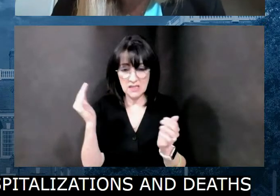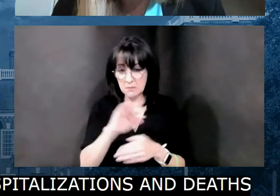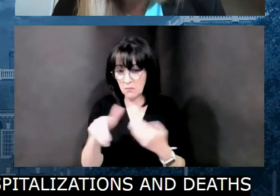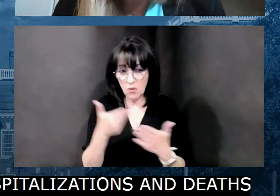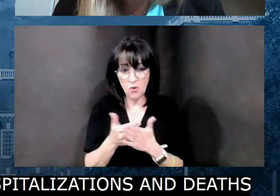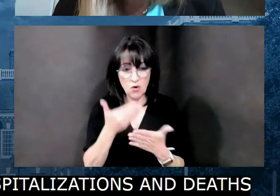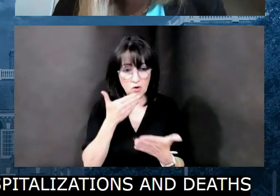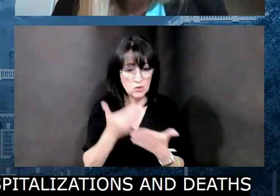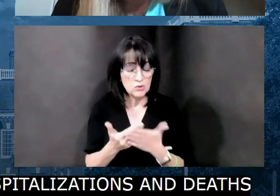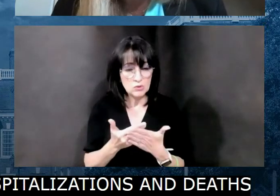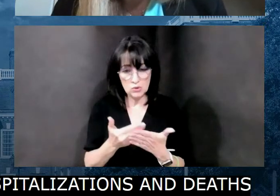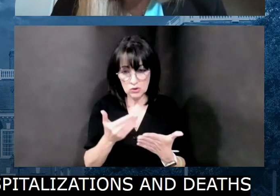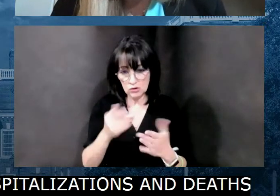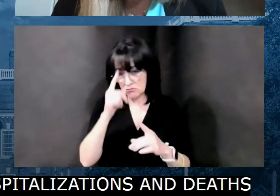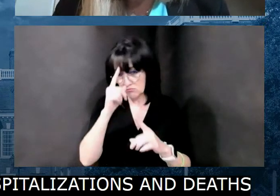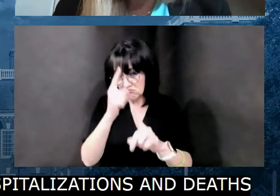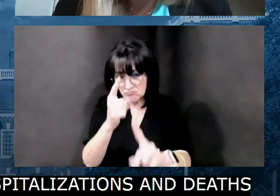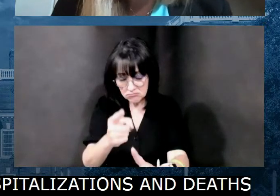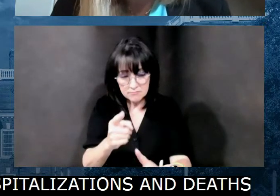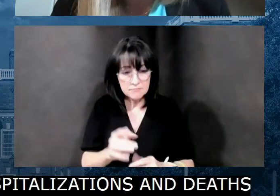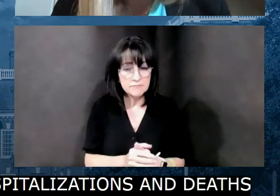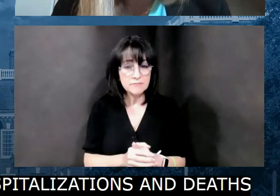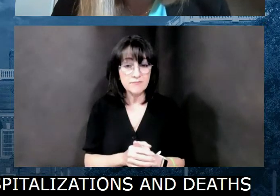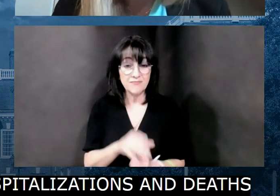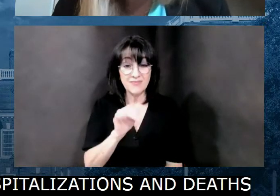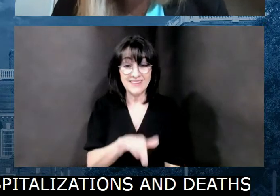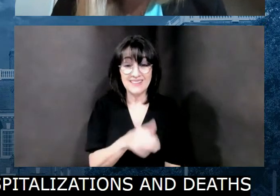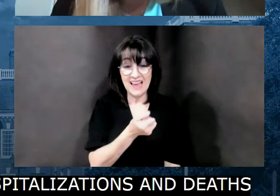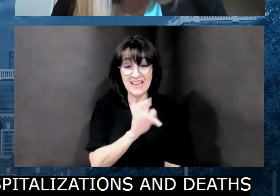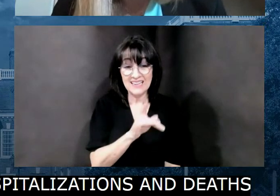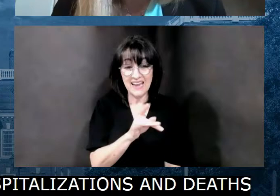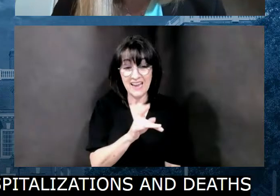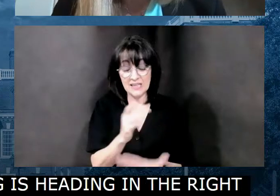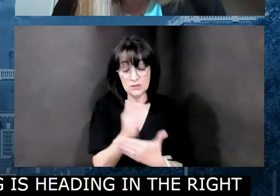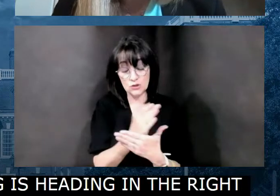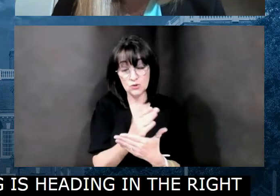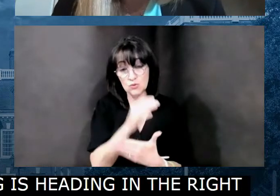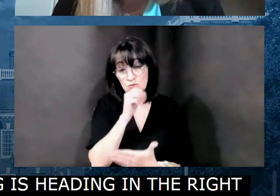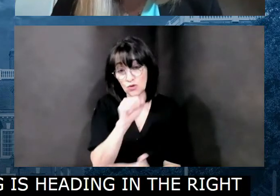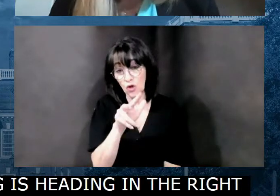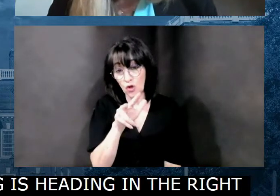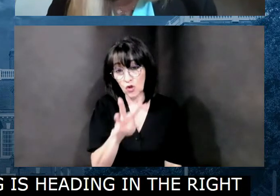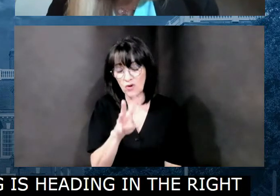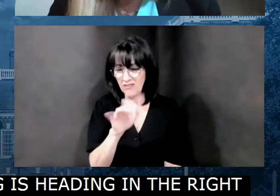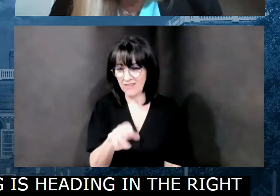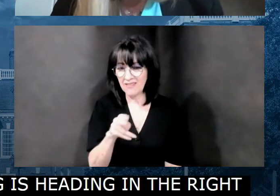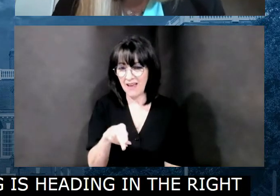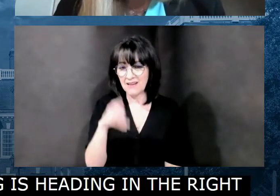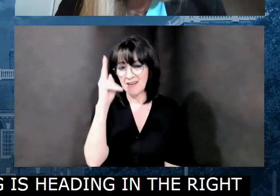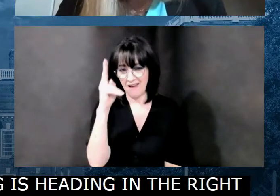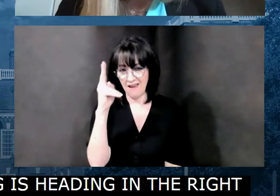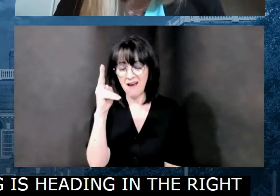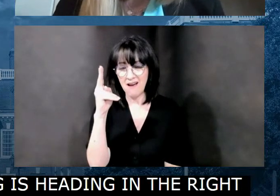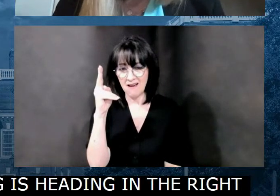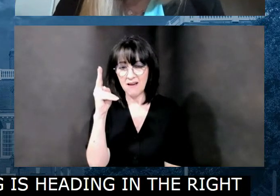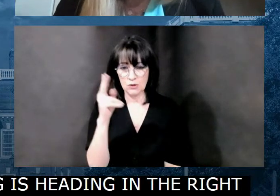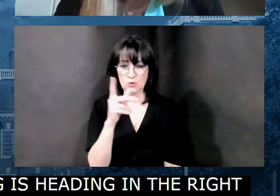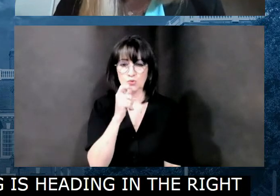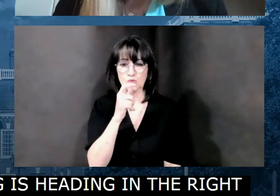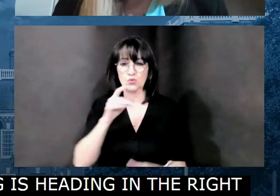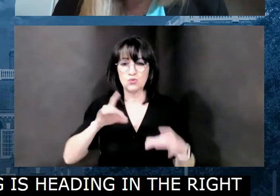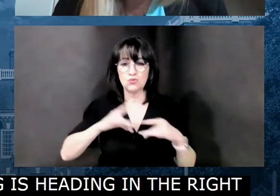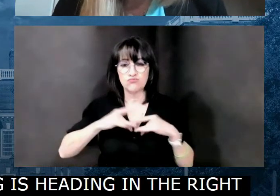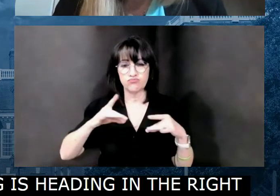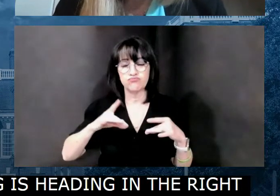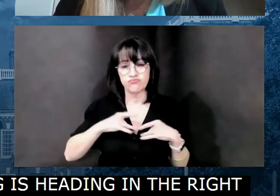18 to 34, are the groups that have the highest case rates in our state right now. So overall, we are